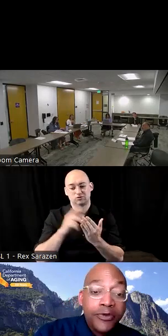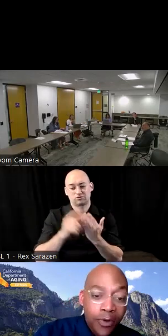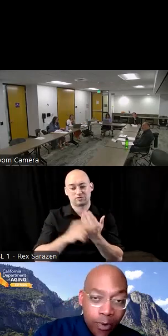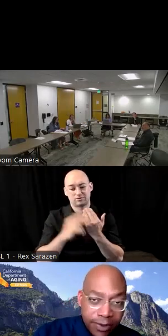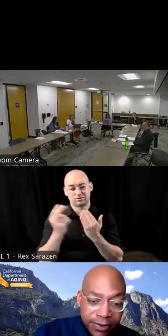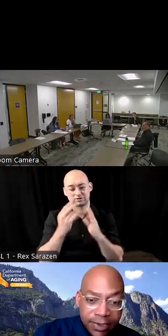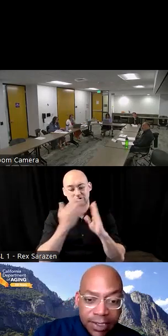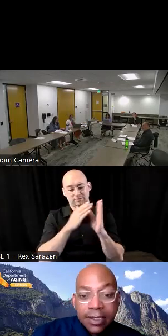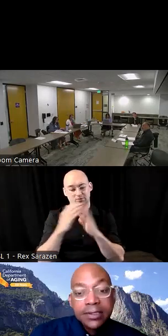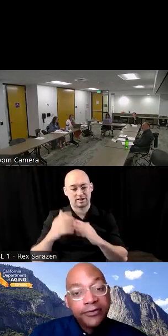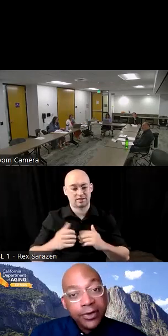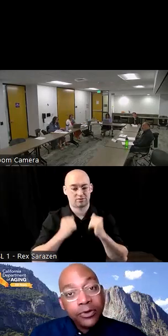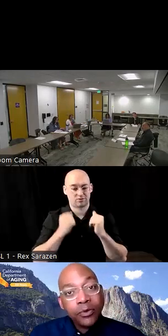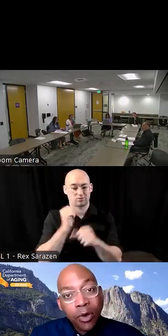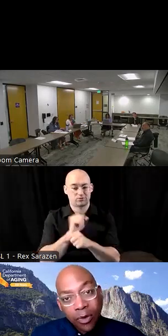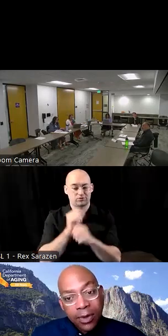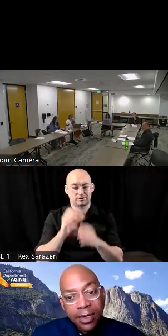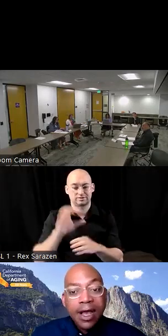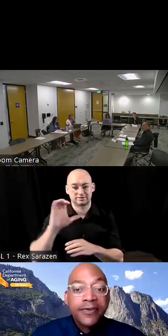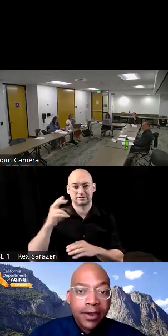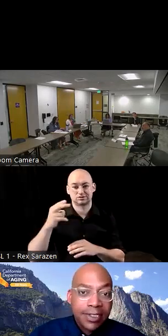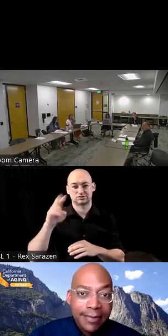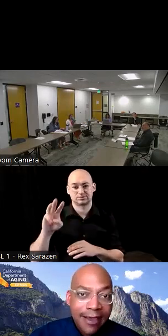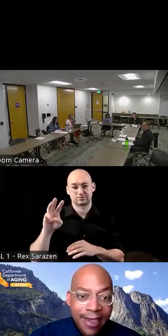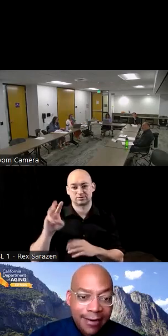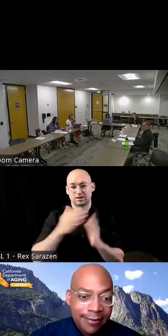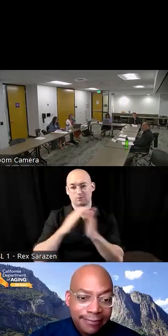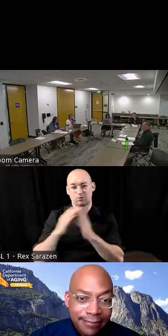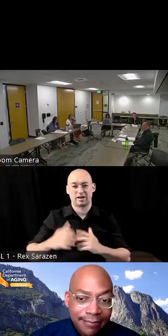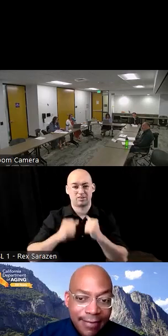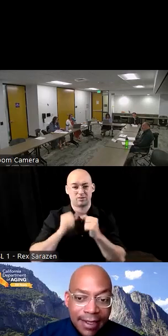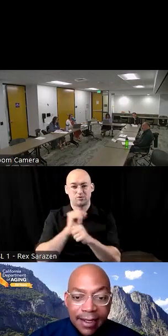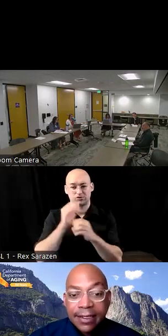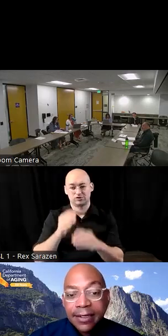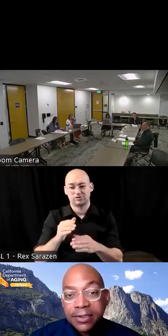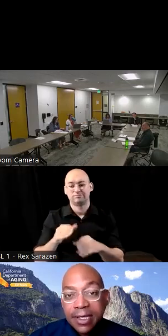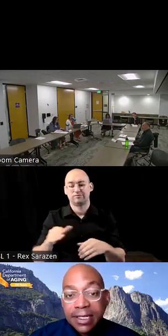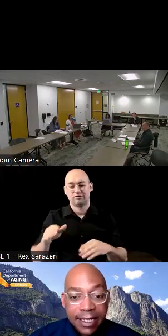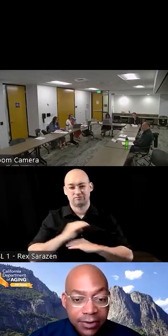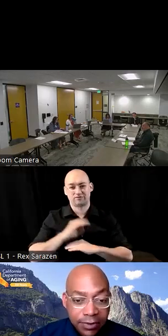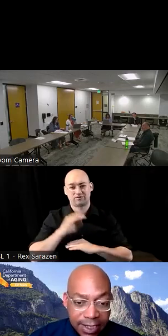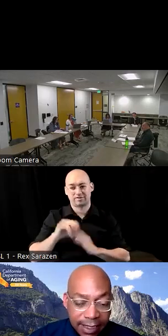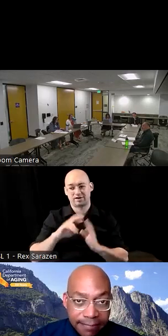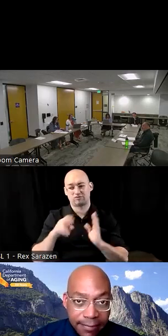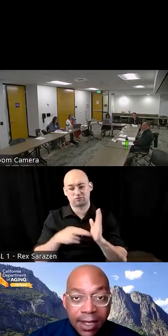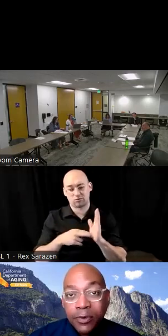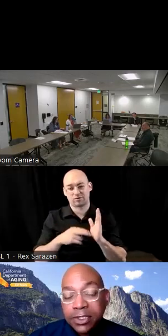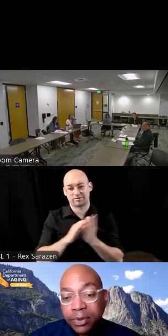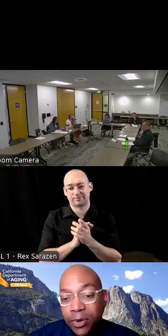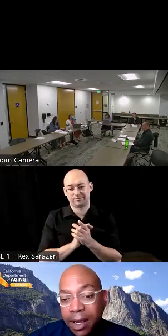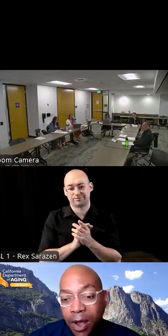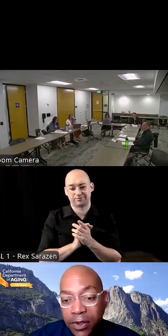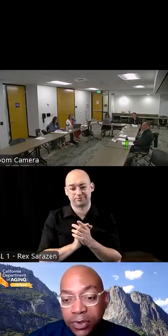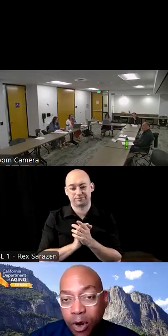community health workers to fill the role of care team navigator. Then there's the clinical team,